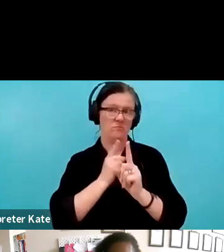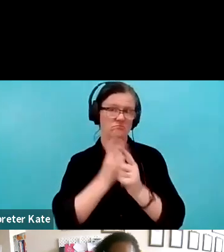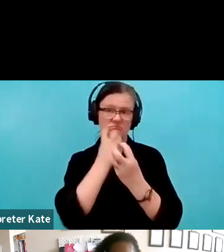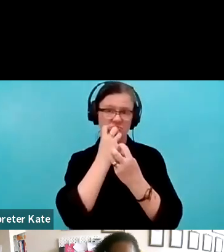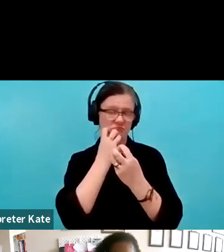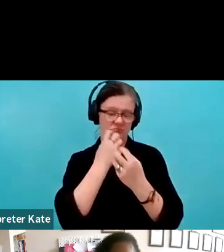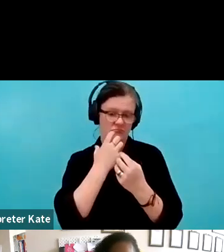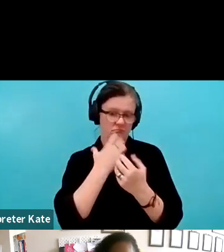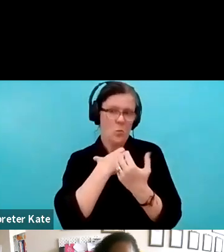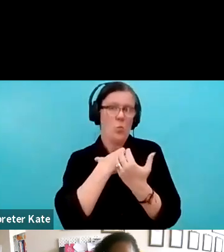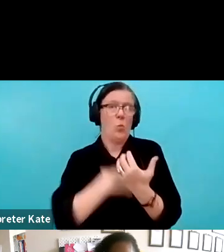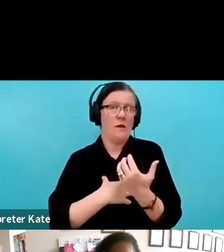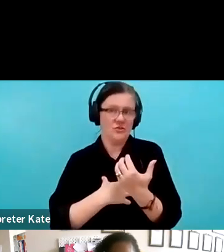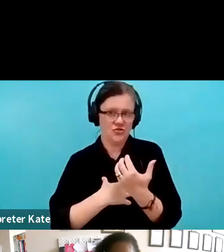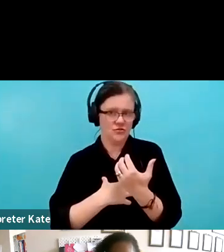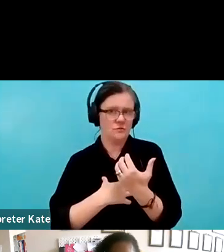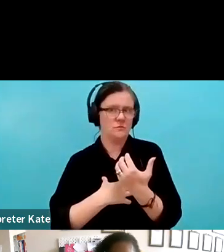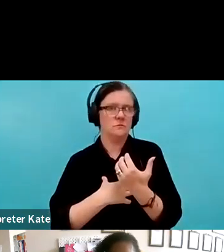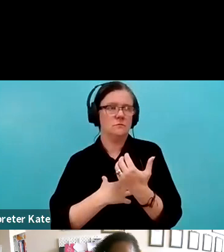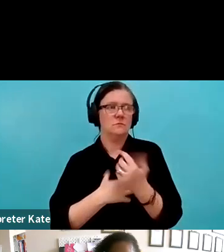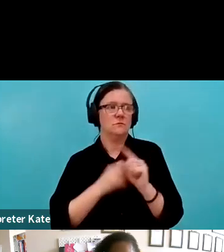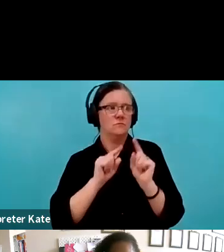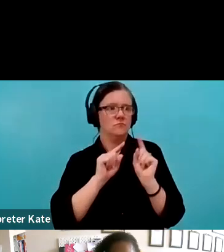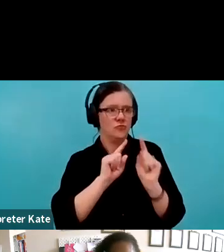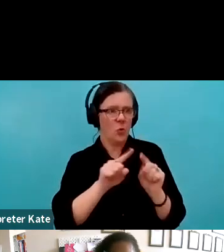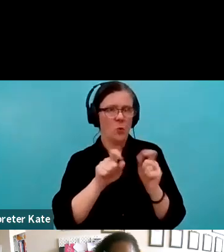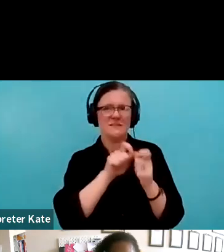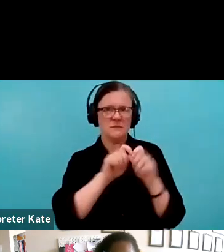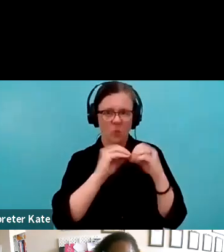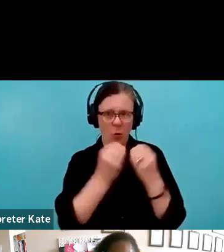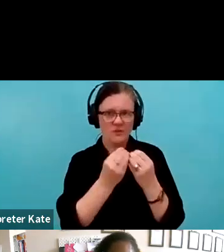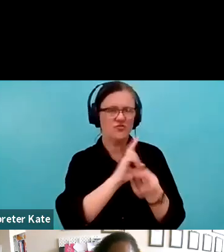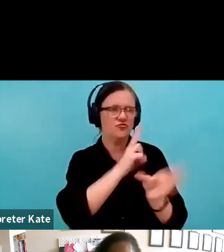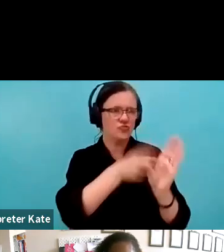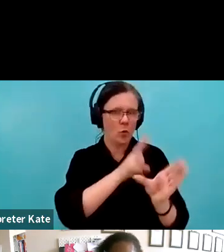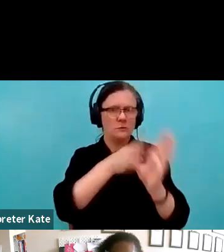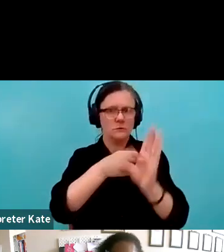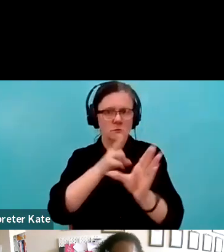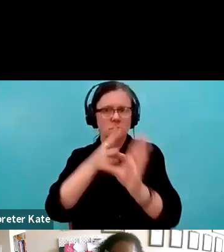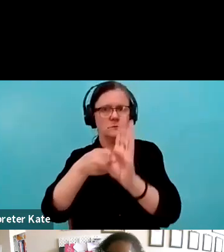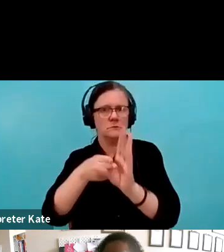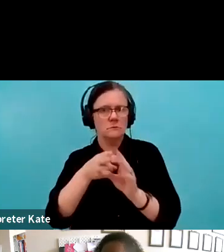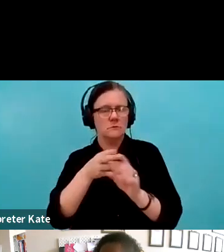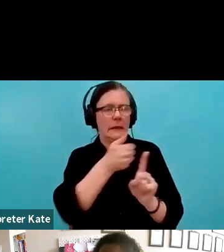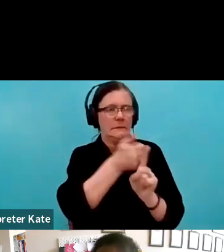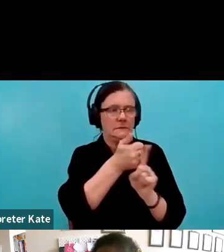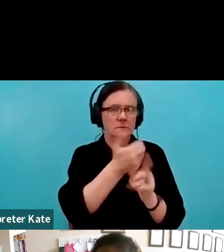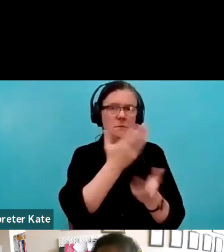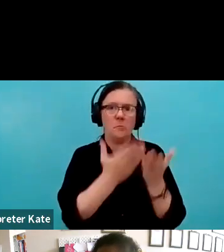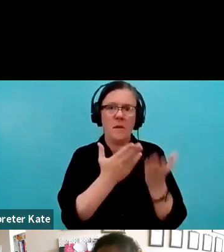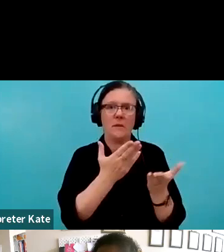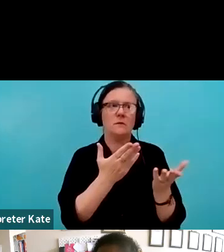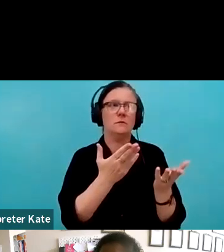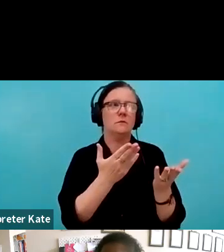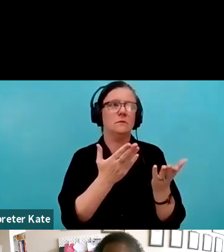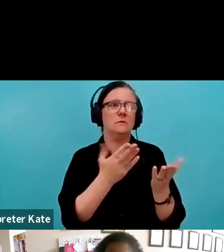long time to be in certain spaces thinking about certain organizations that may focus on